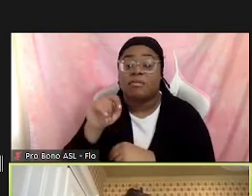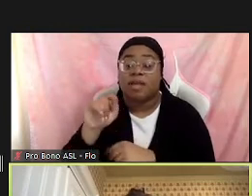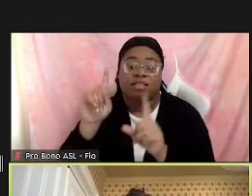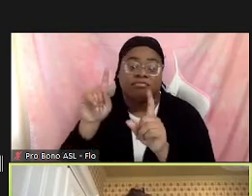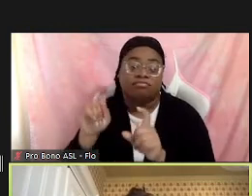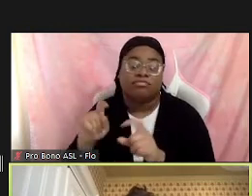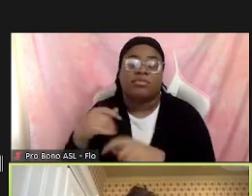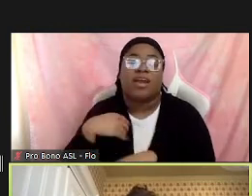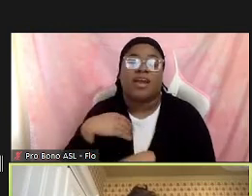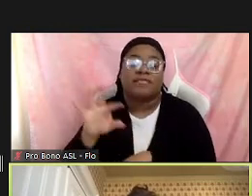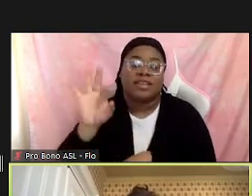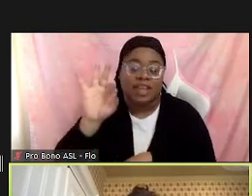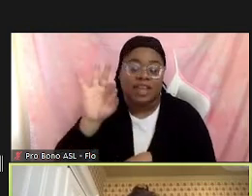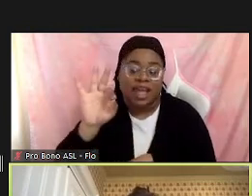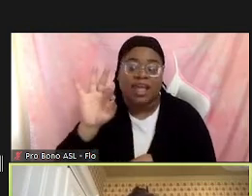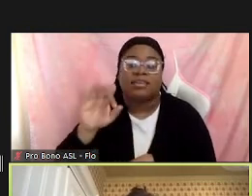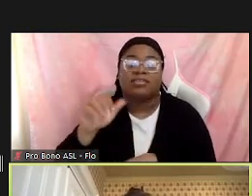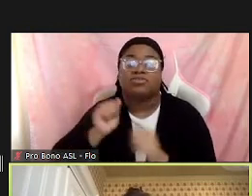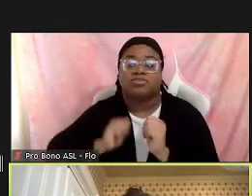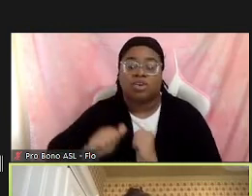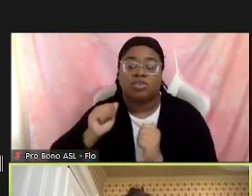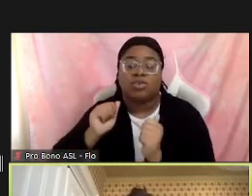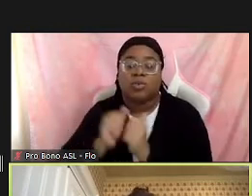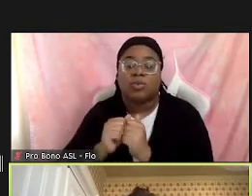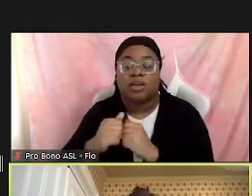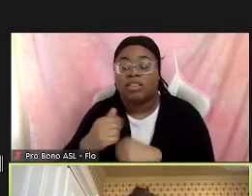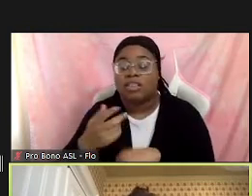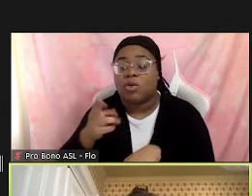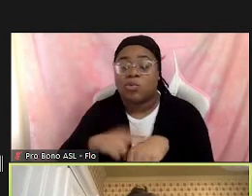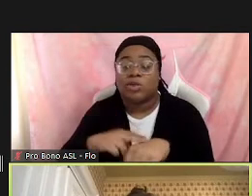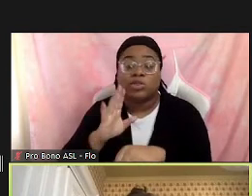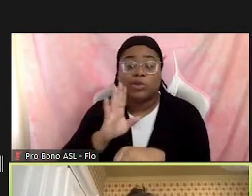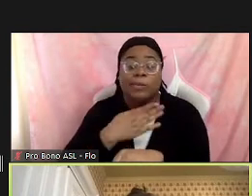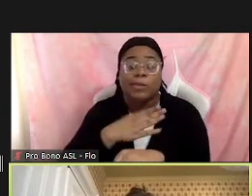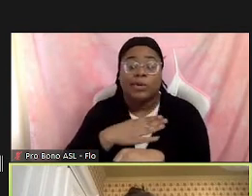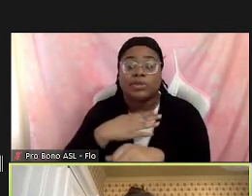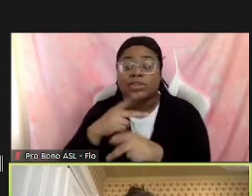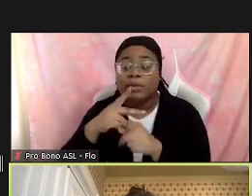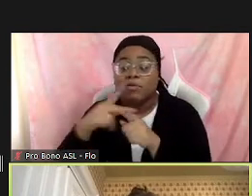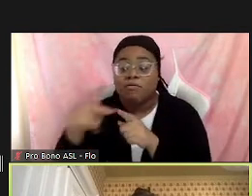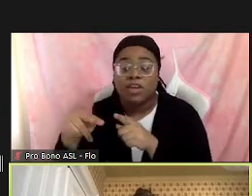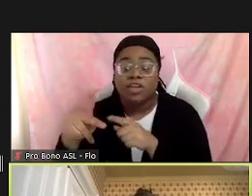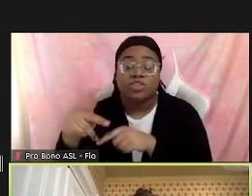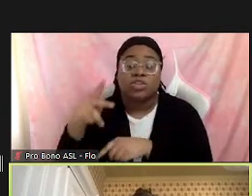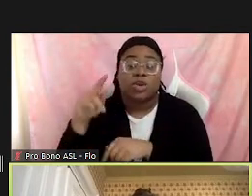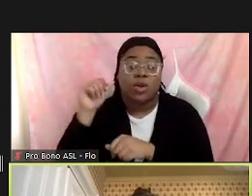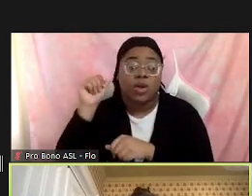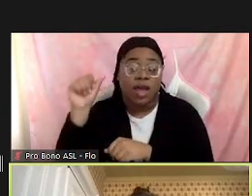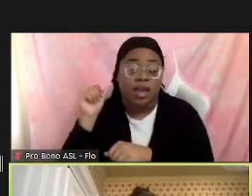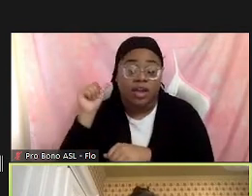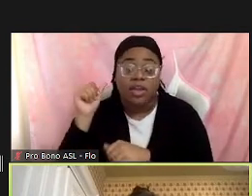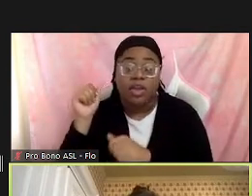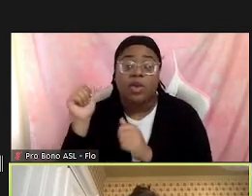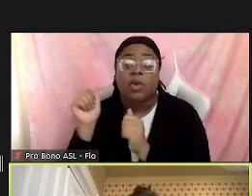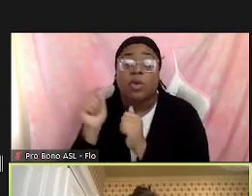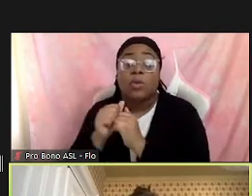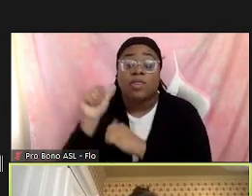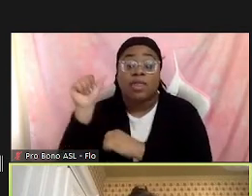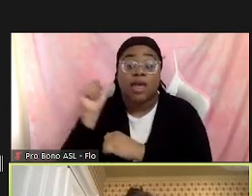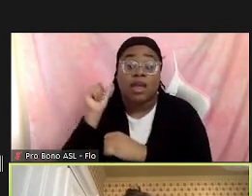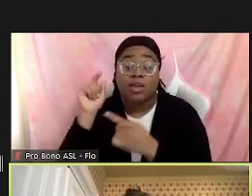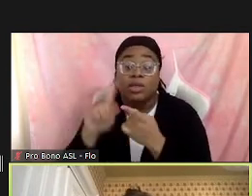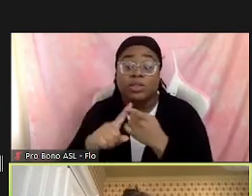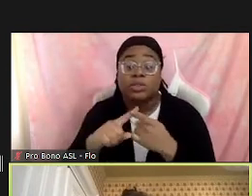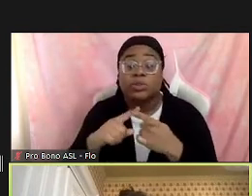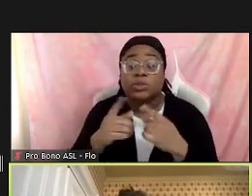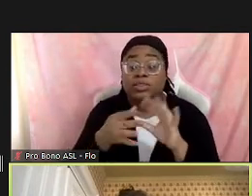episodes with original music, professional audio, and audio to animated text highlights that we